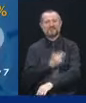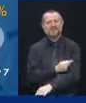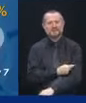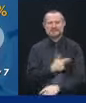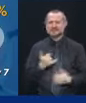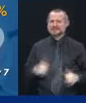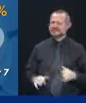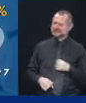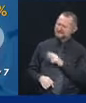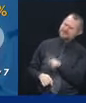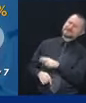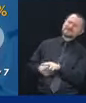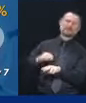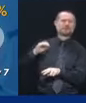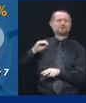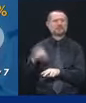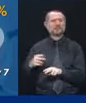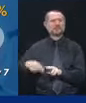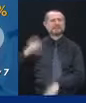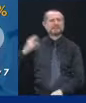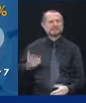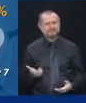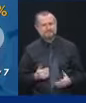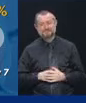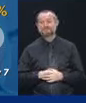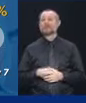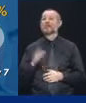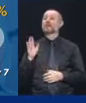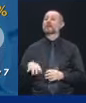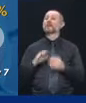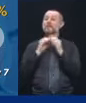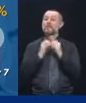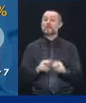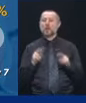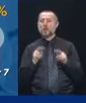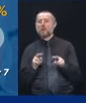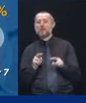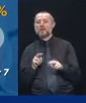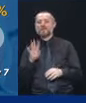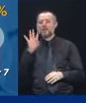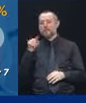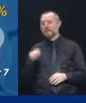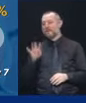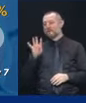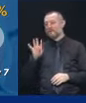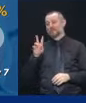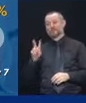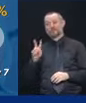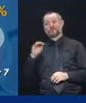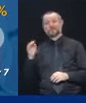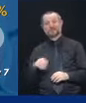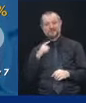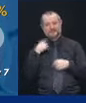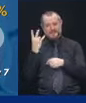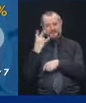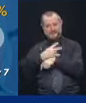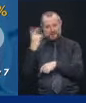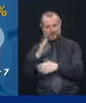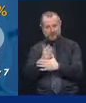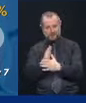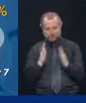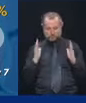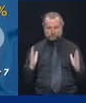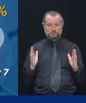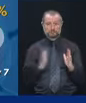problem. The numbers, 4.4 on the 7-day average,